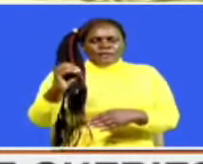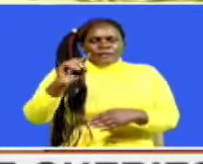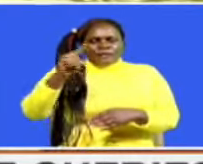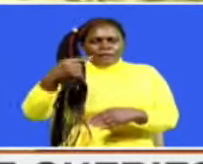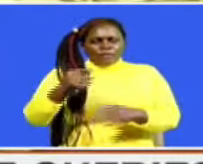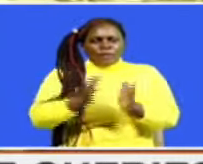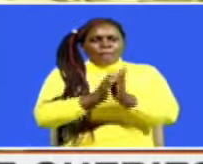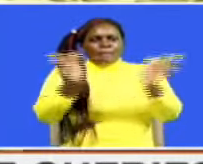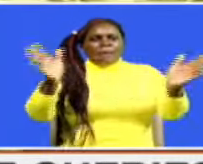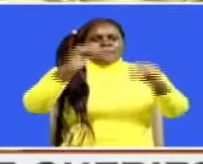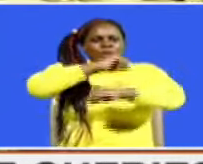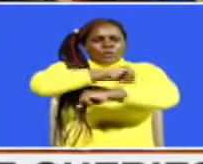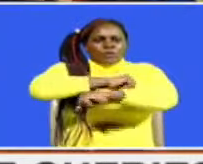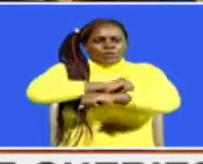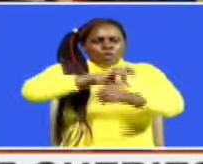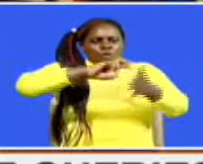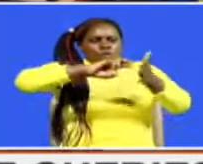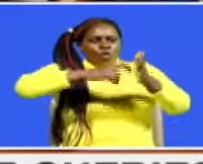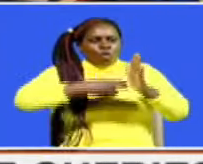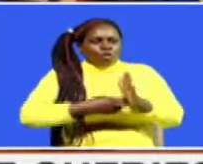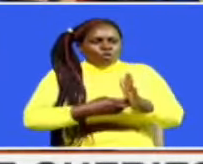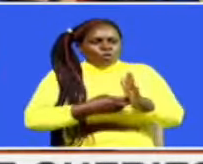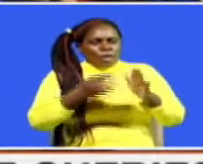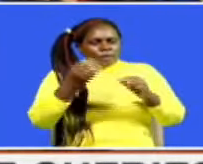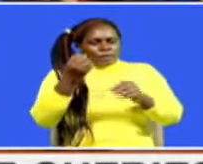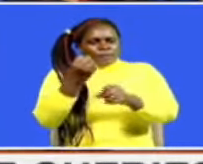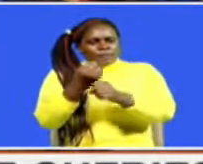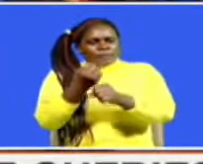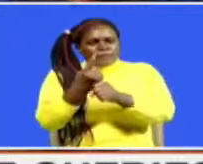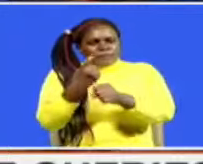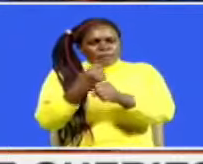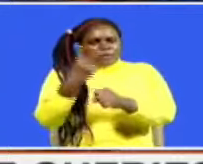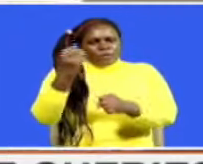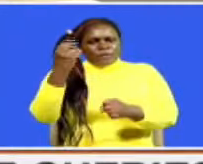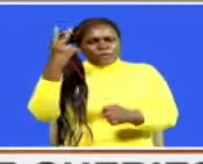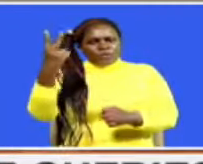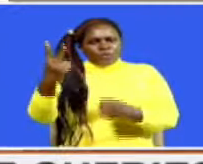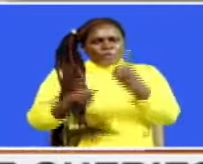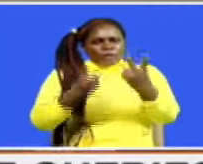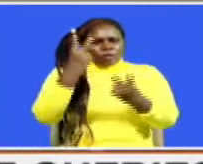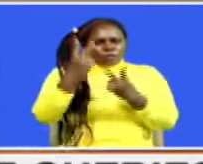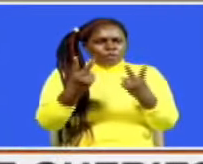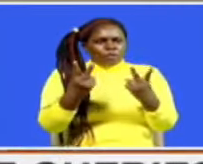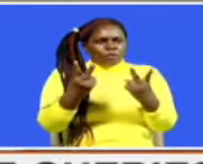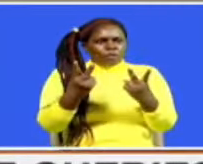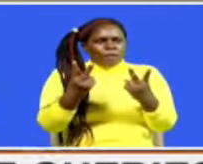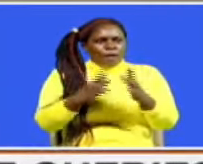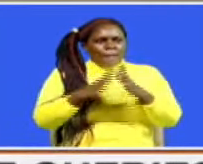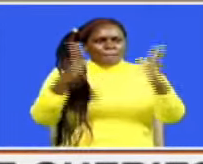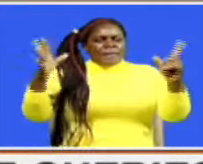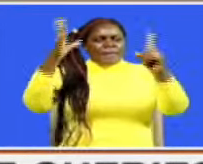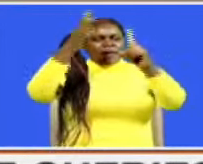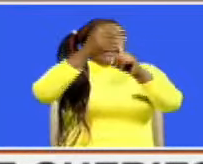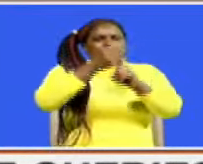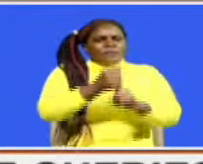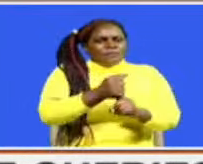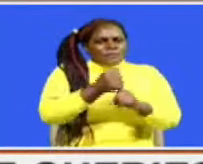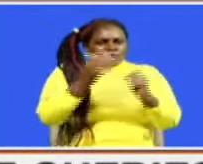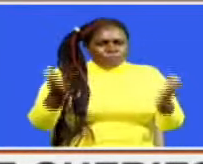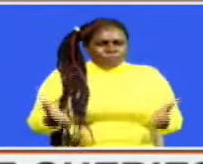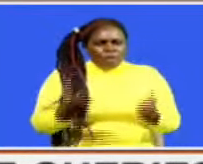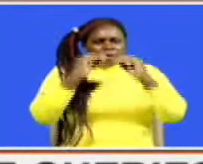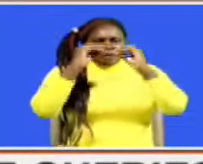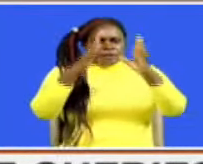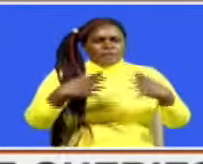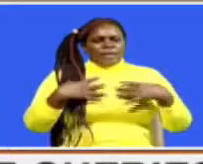all public schools. The contract was signed on December 1st, 2022, marking a major milestone in enhancing